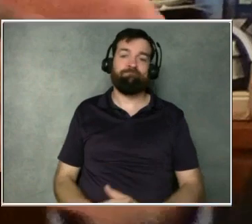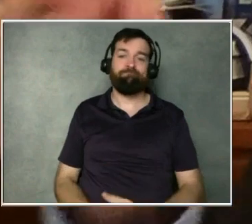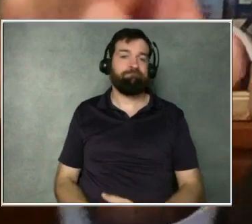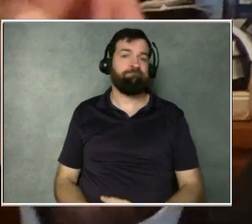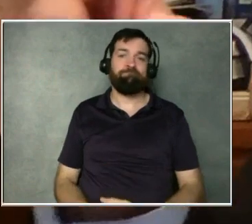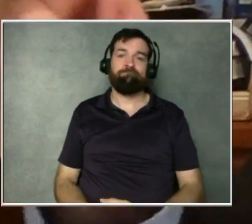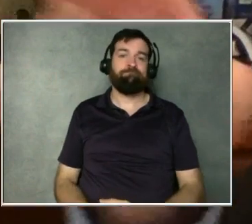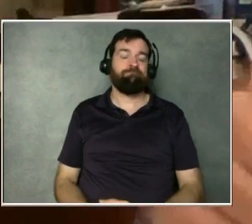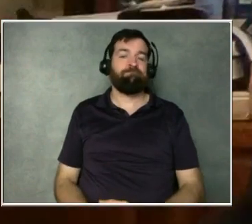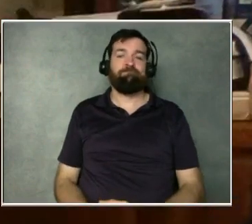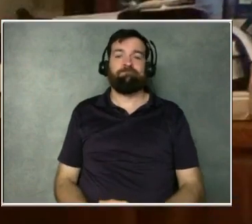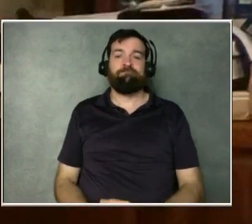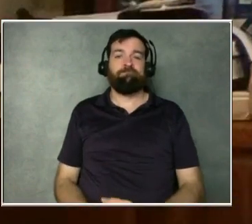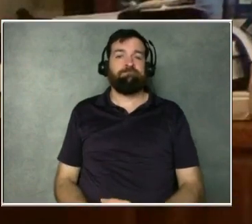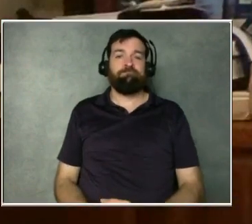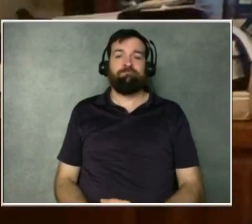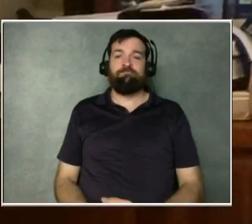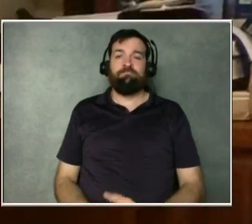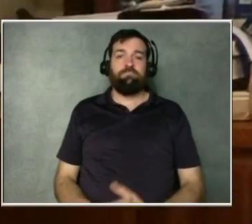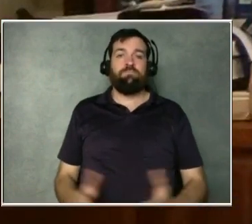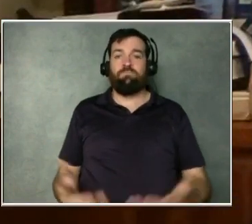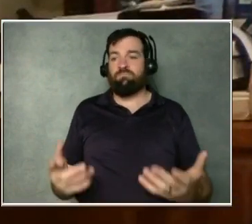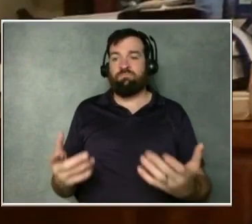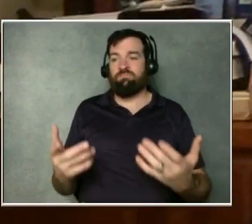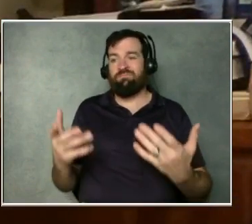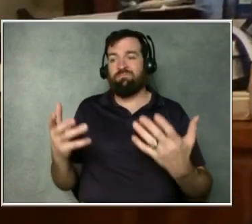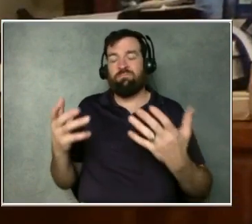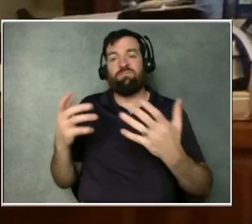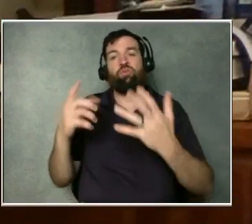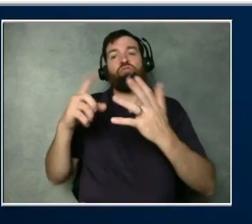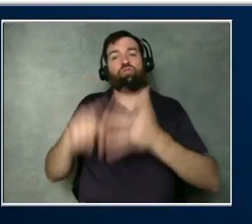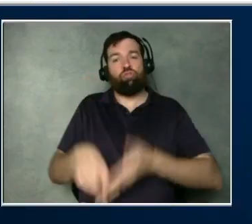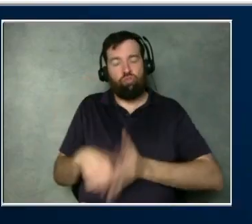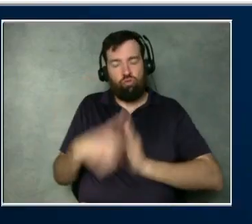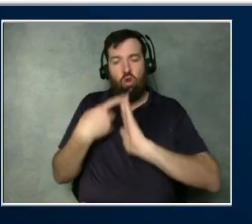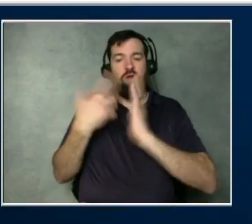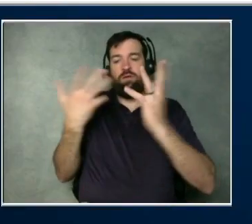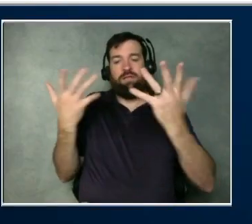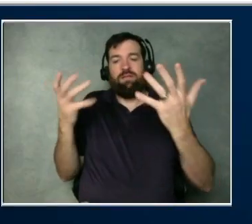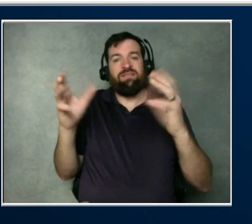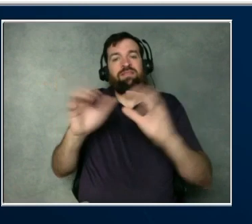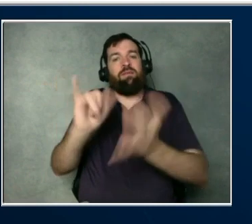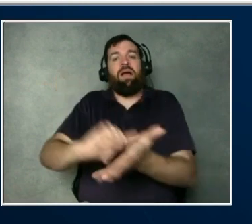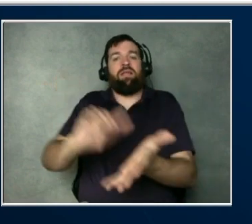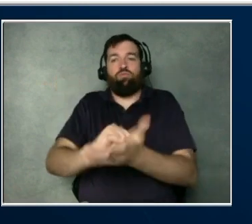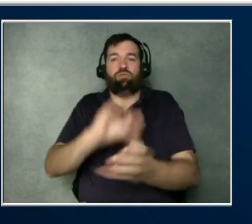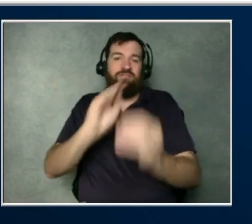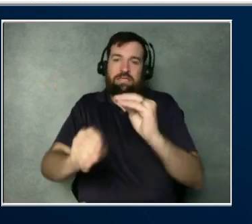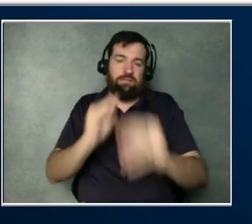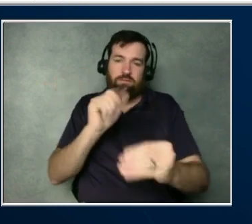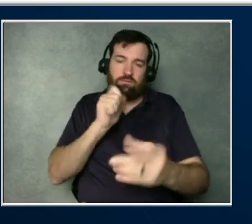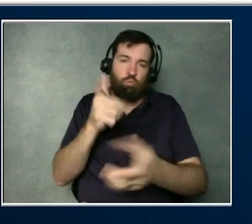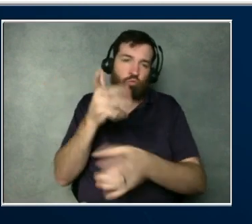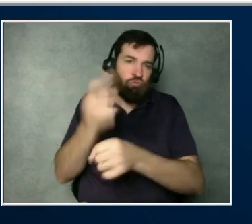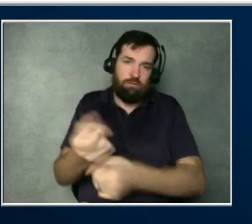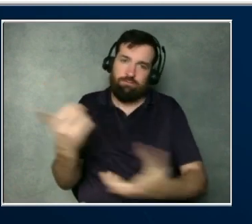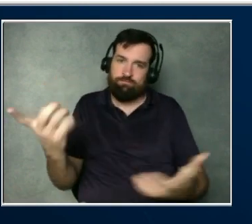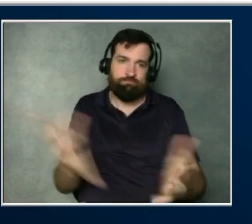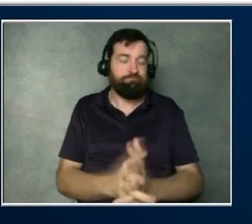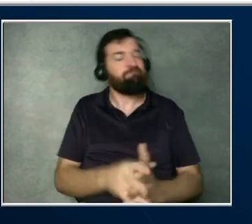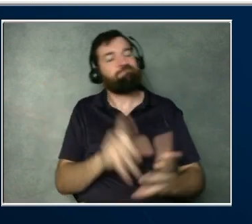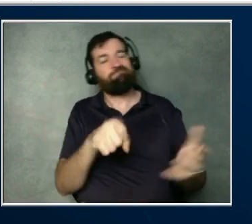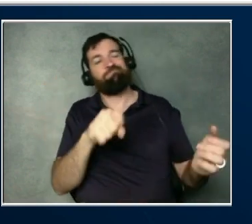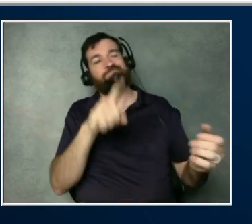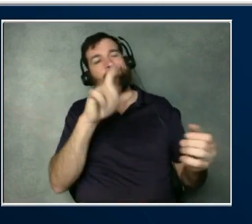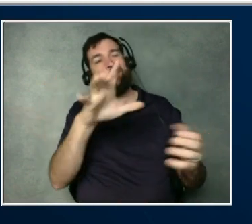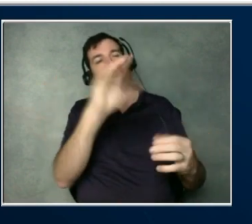putting your finger in the dike of a dam that's going to break open. I would say that I 100% agree. And one of the